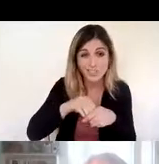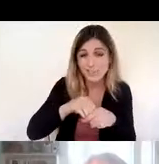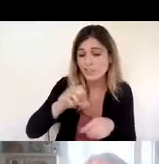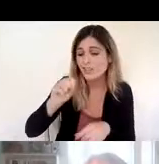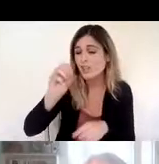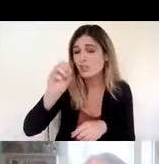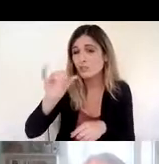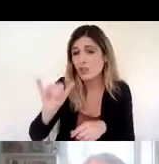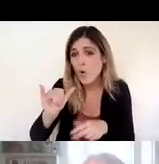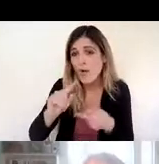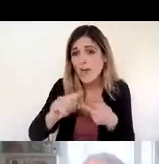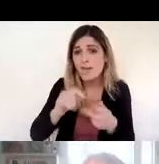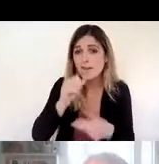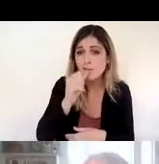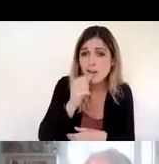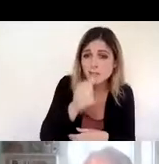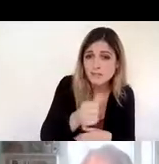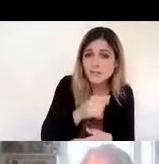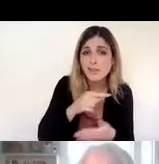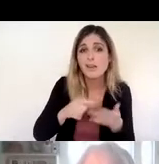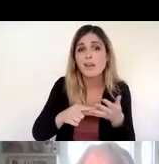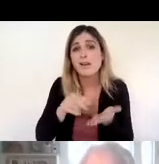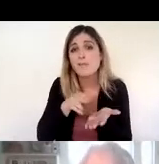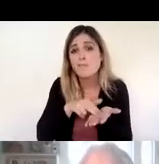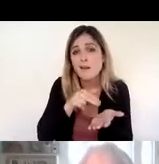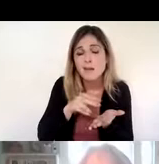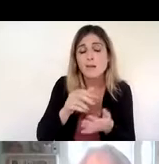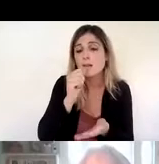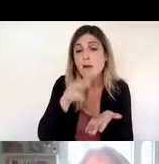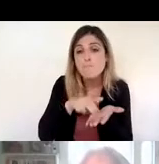and peanut butter and beans, peas, and lentils.